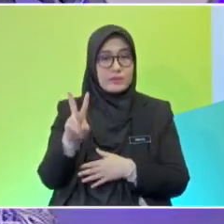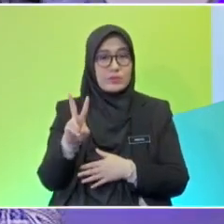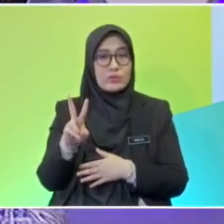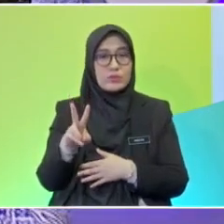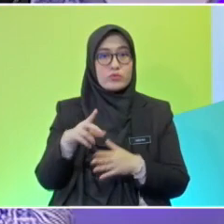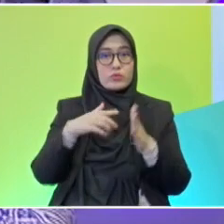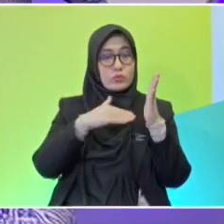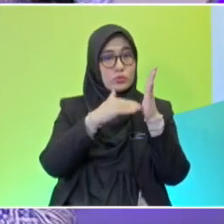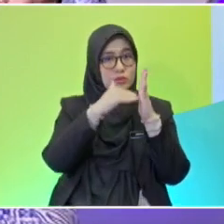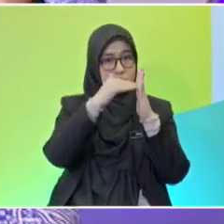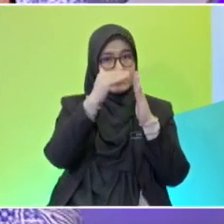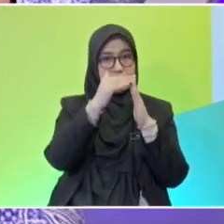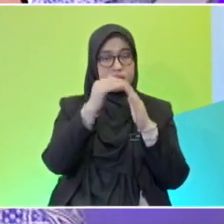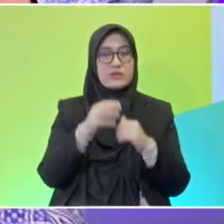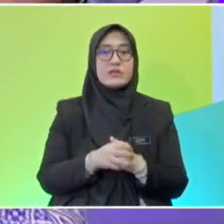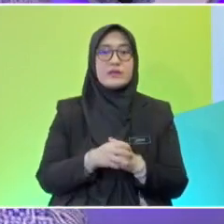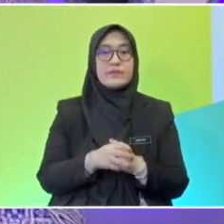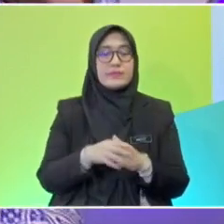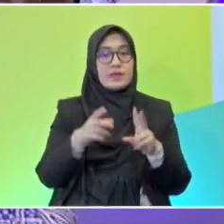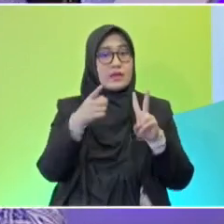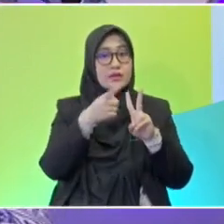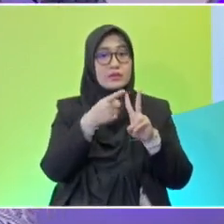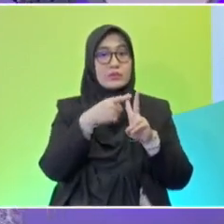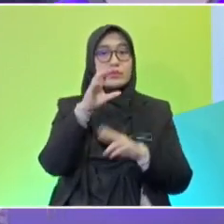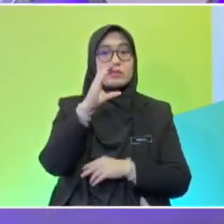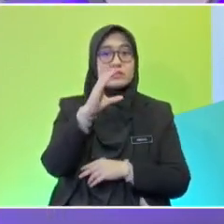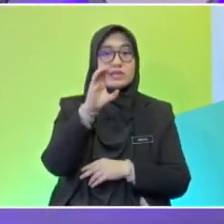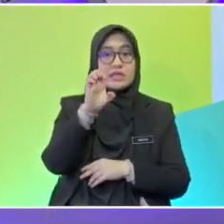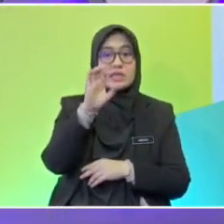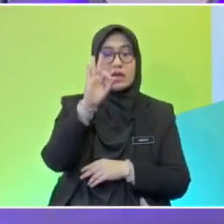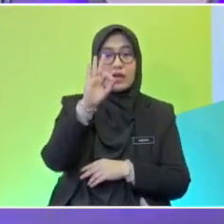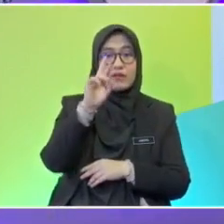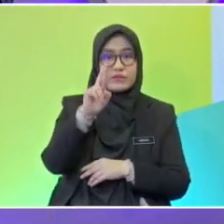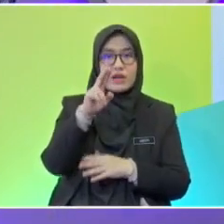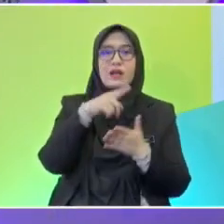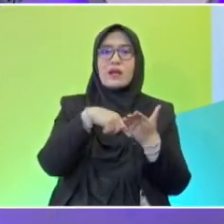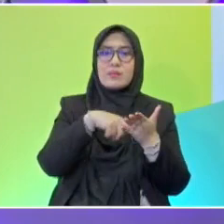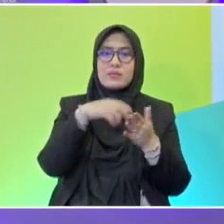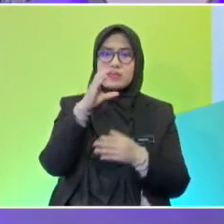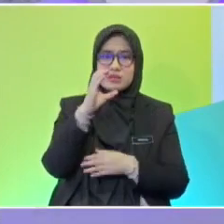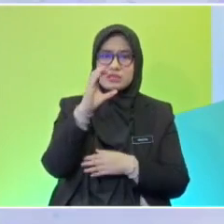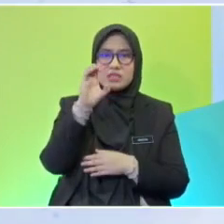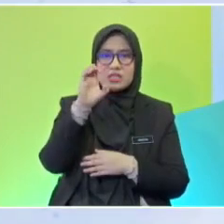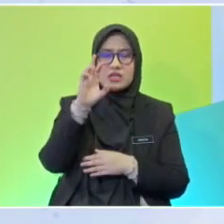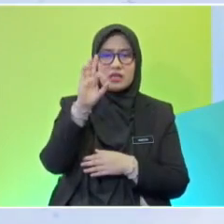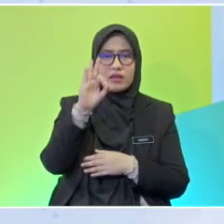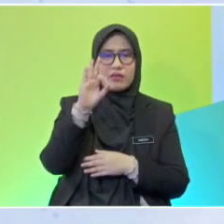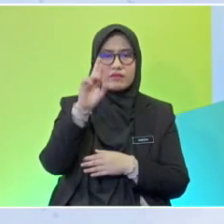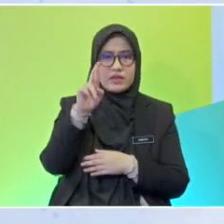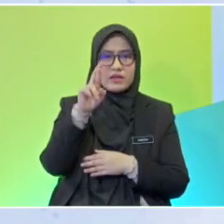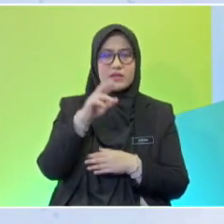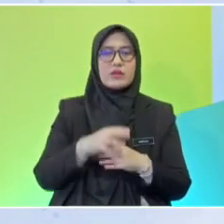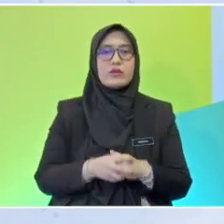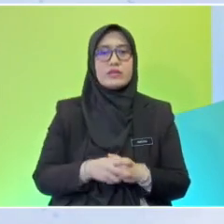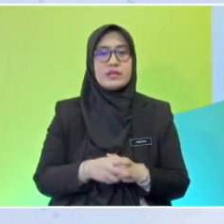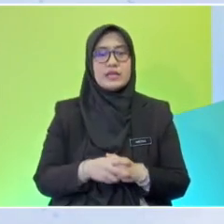mentioned CEFR. What is CEFR? CEFR is the Common European Framework of Reference for Languages. It